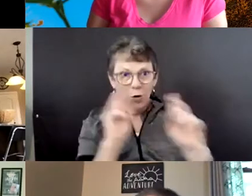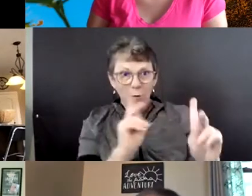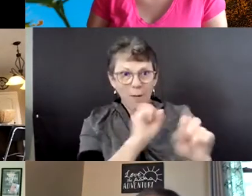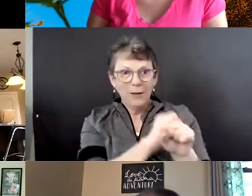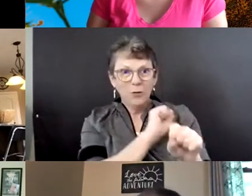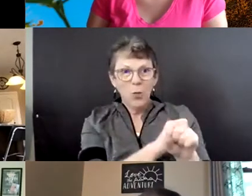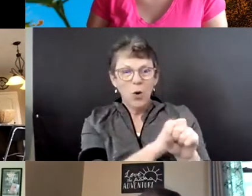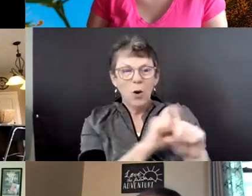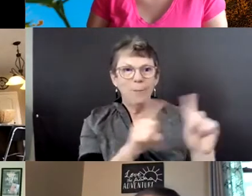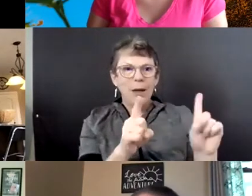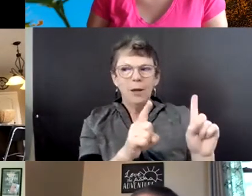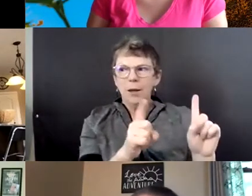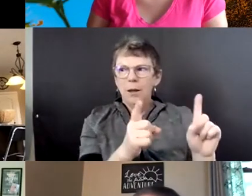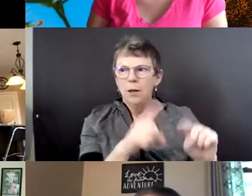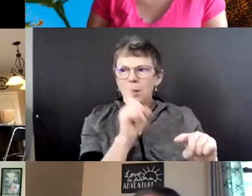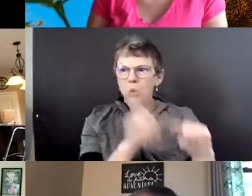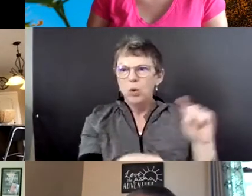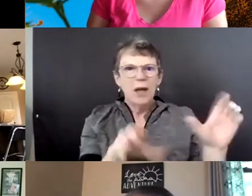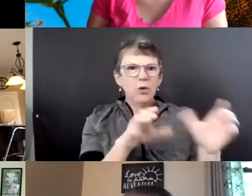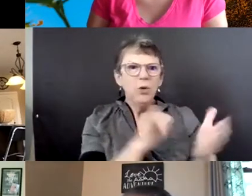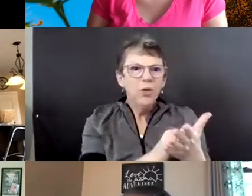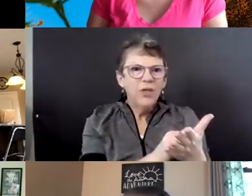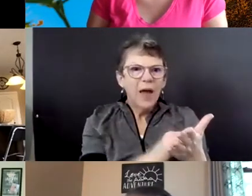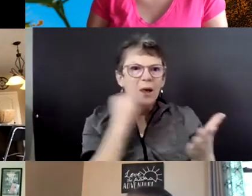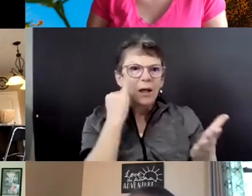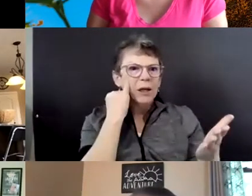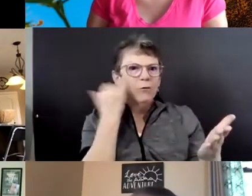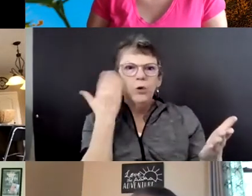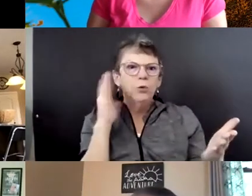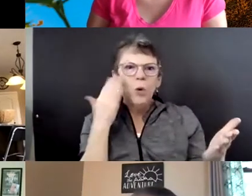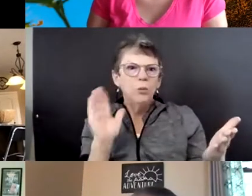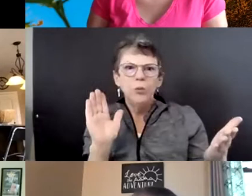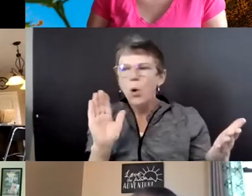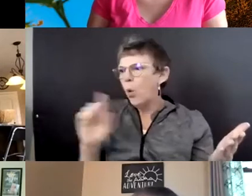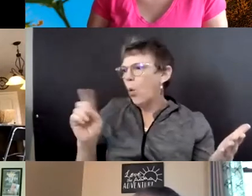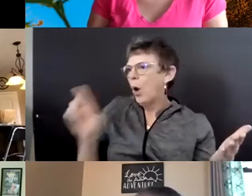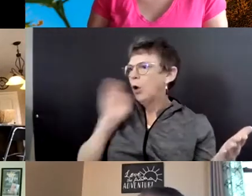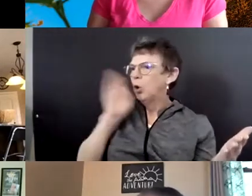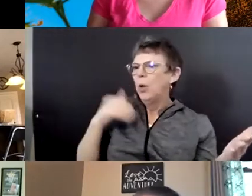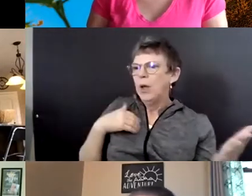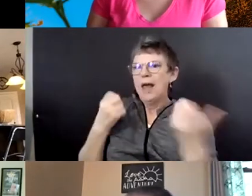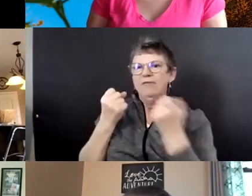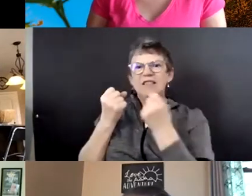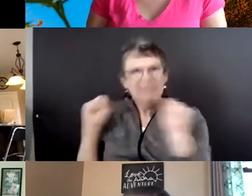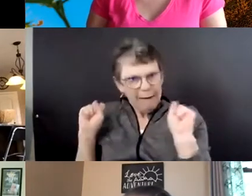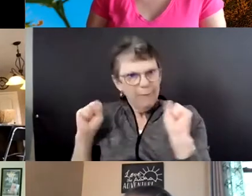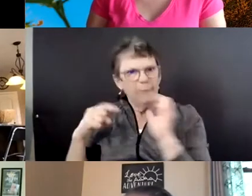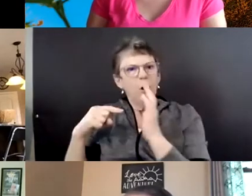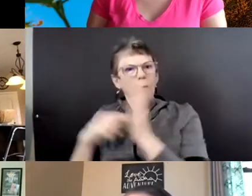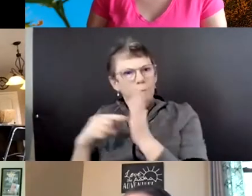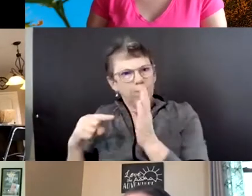do that if you don't know that you have safe, reliable, and affordable childcare. And this is something